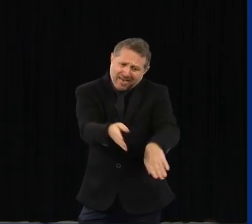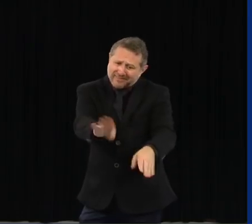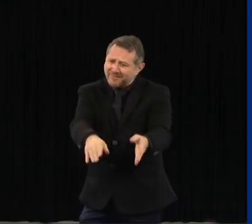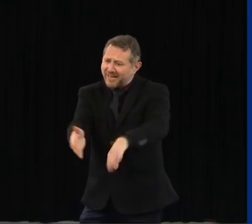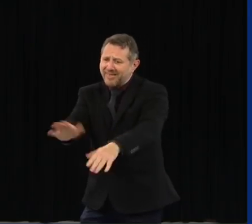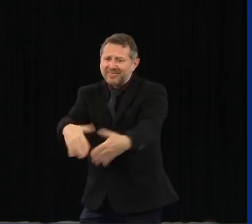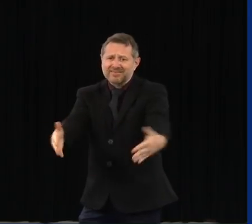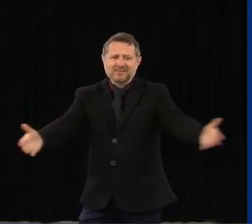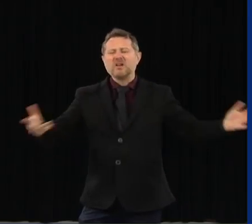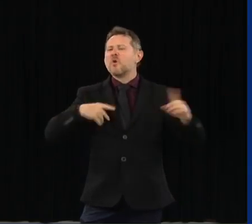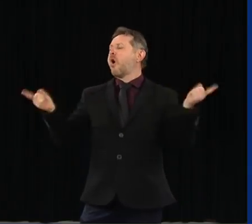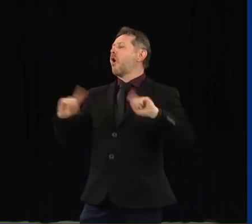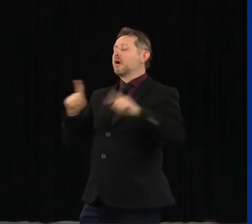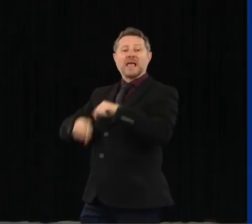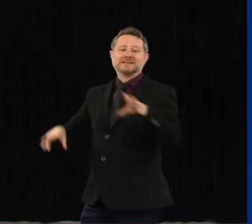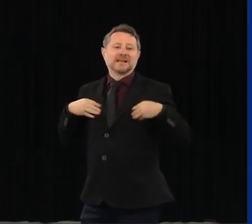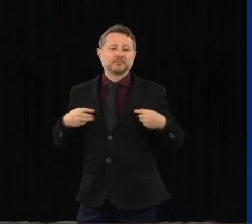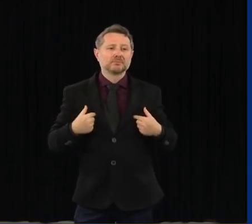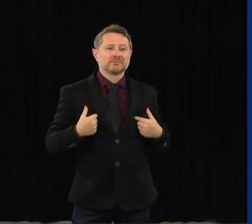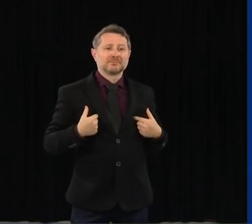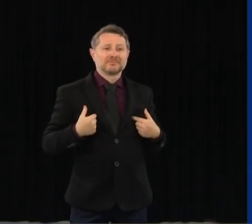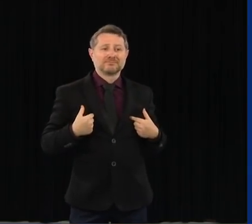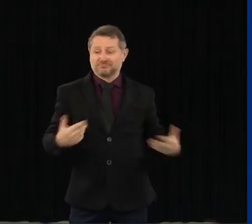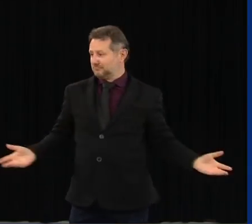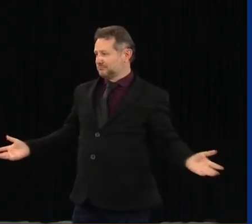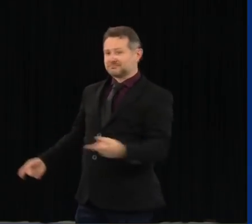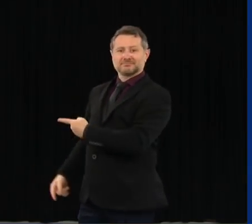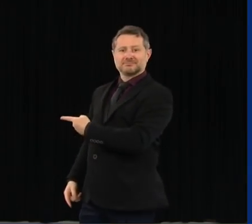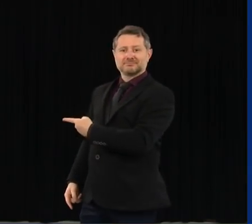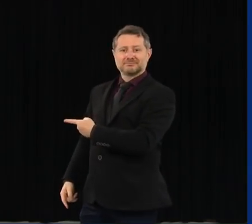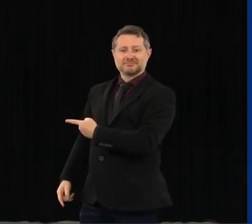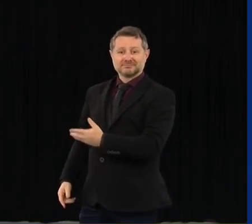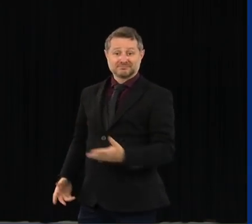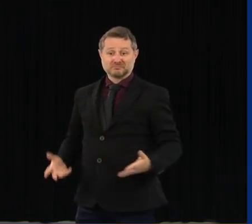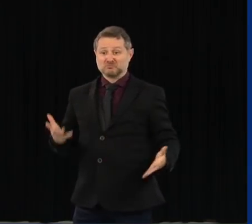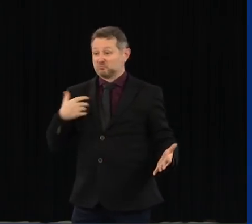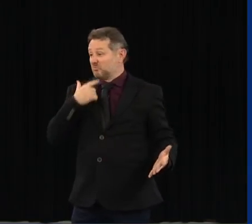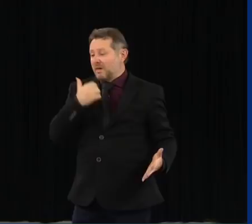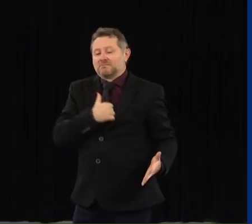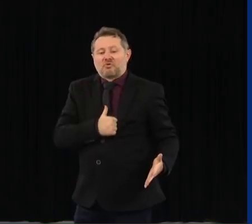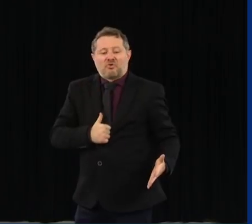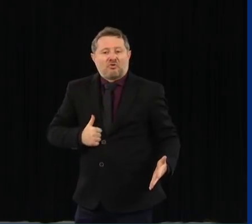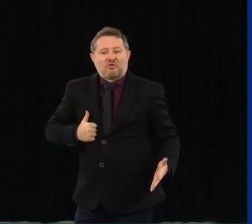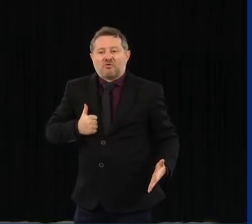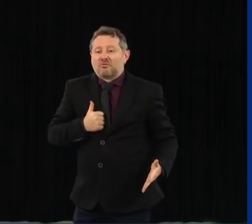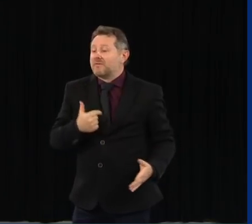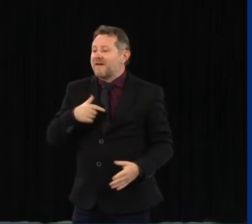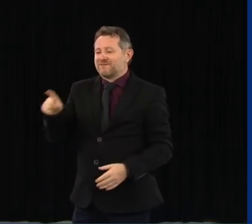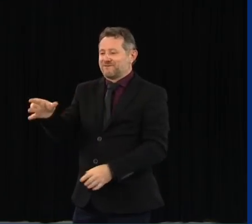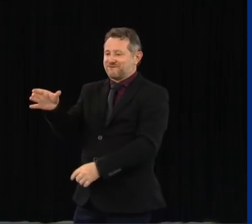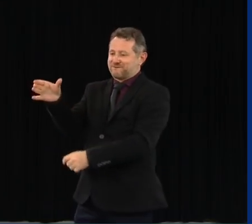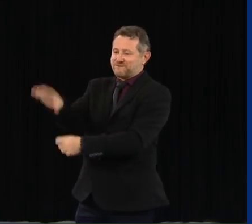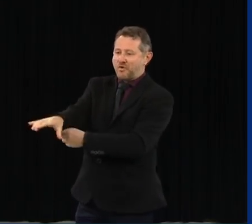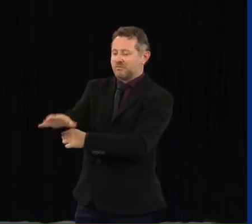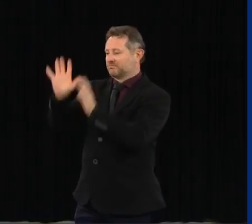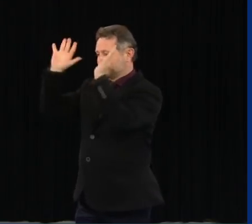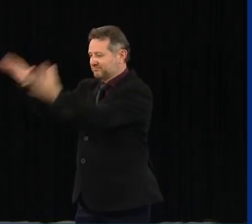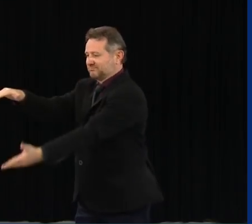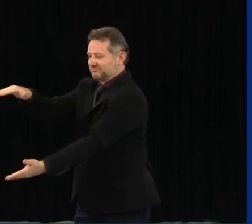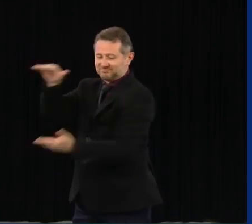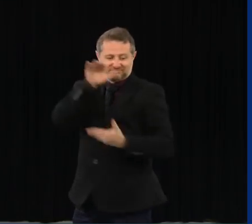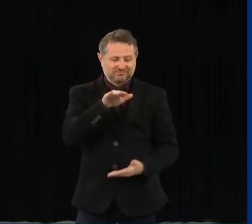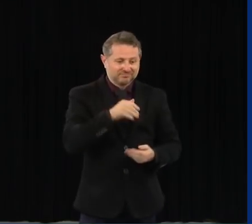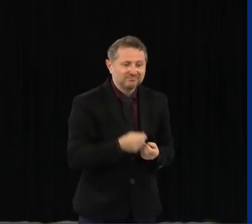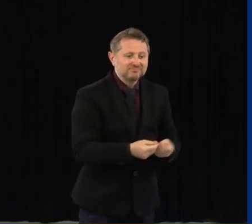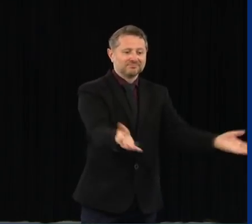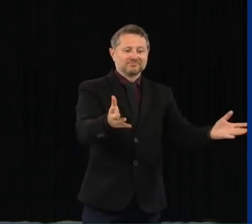state somewhere else. I apologize for the hardship to those institutions. Ultimately, there is no